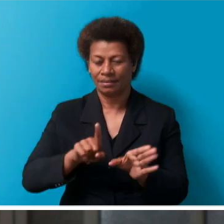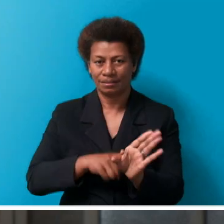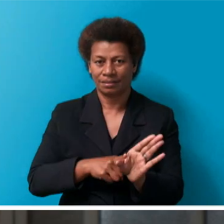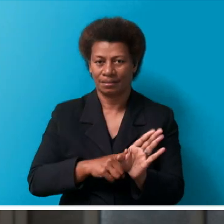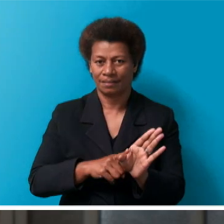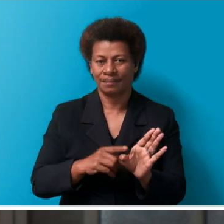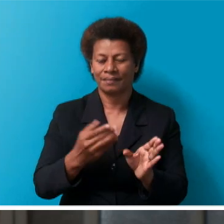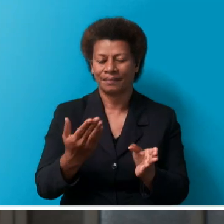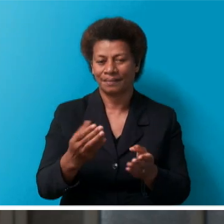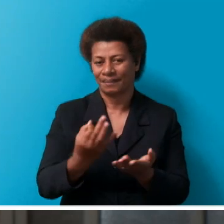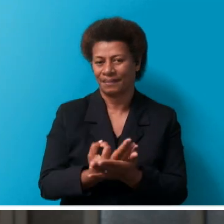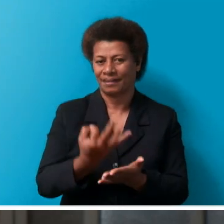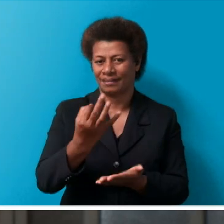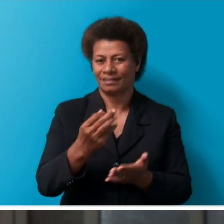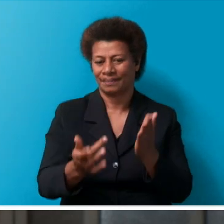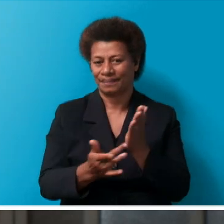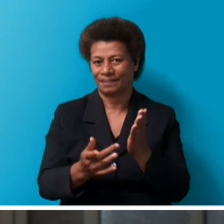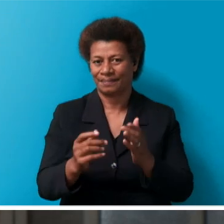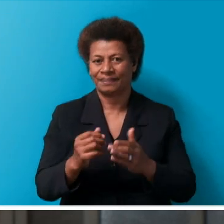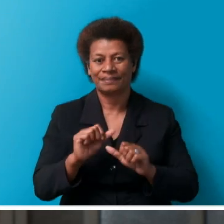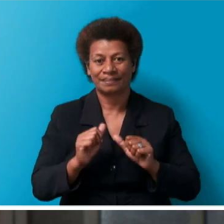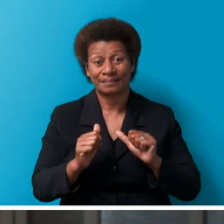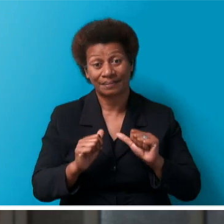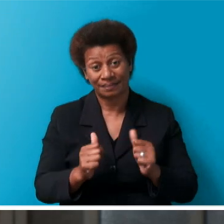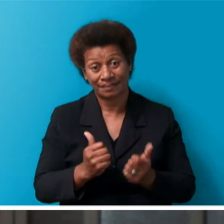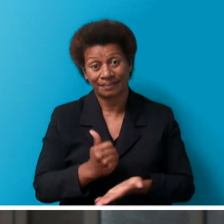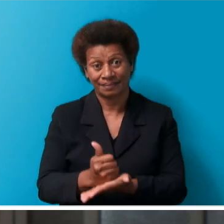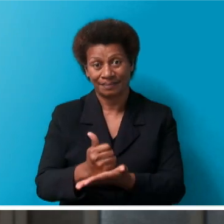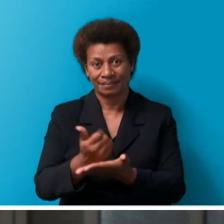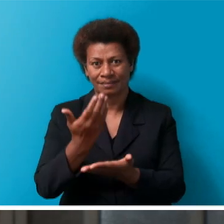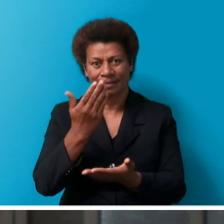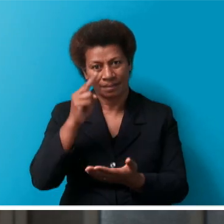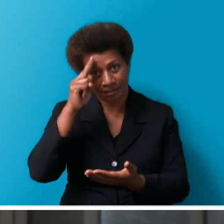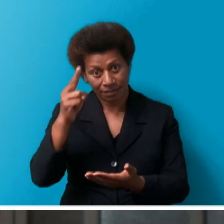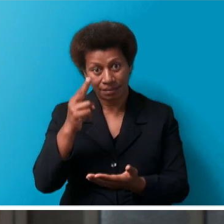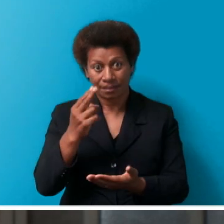for the financial and technical support towards the WENAP, the National Action Plan on.